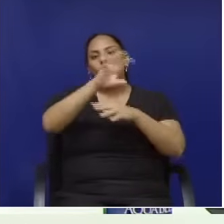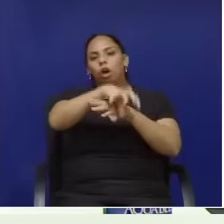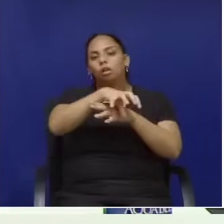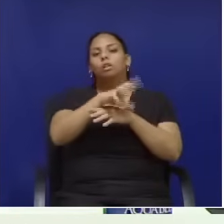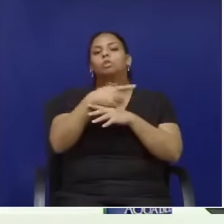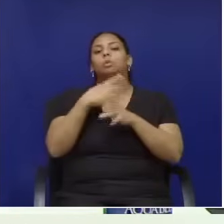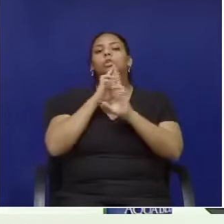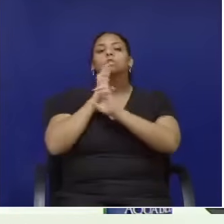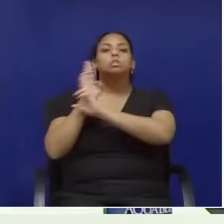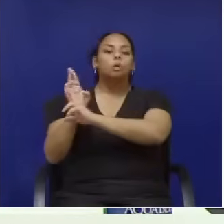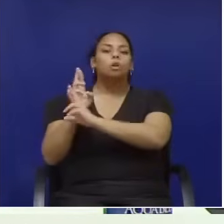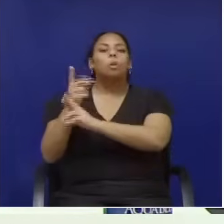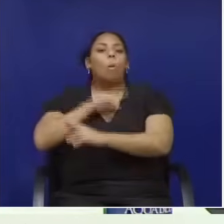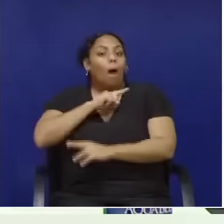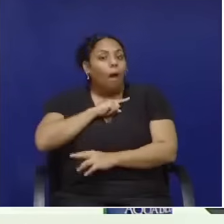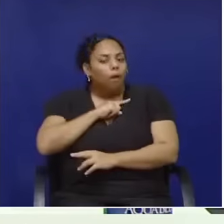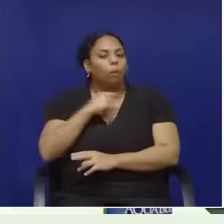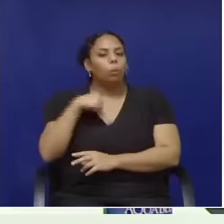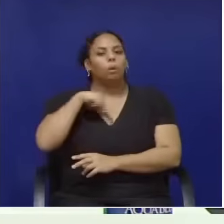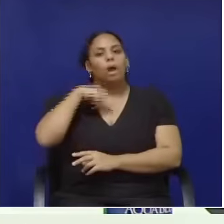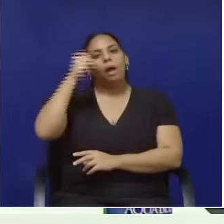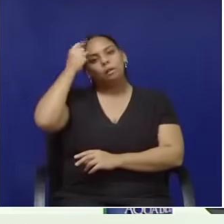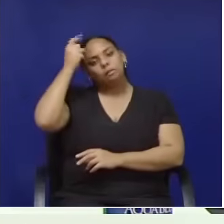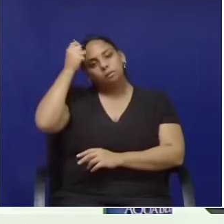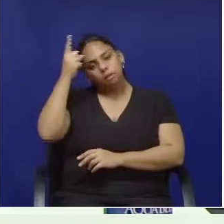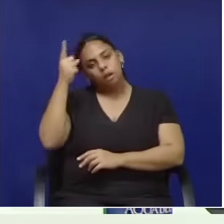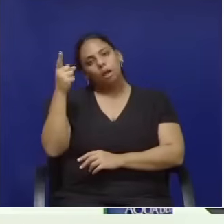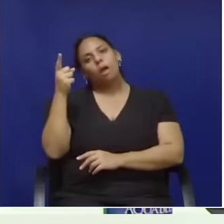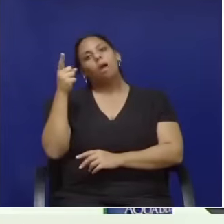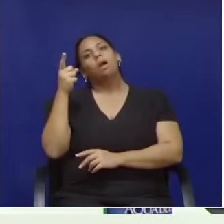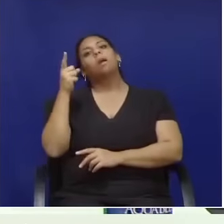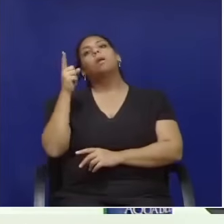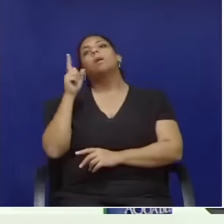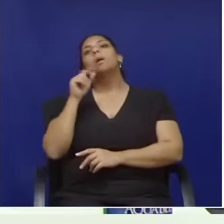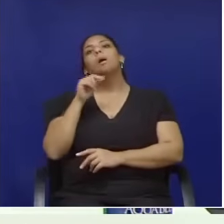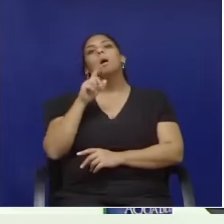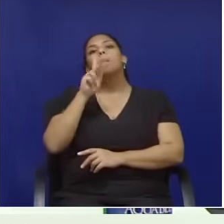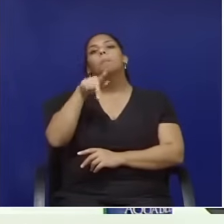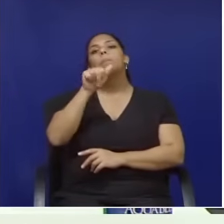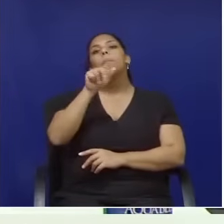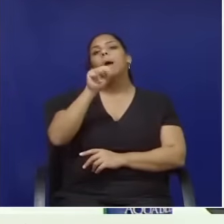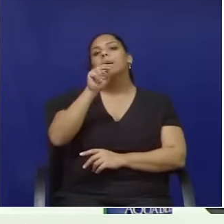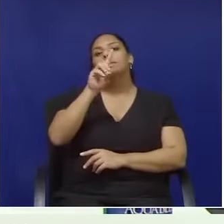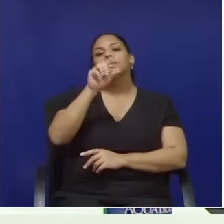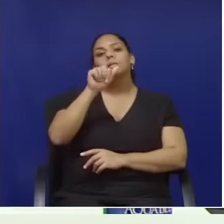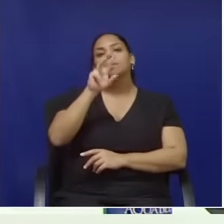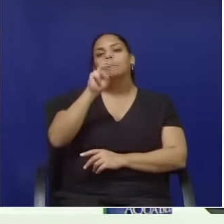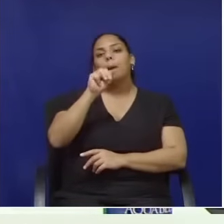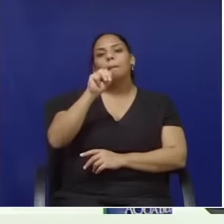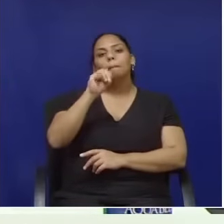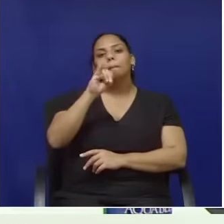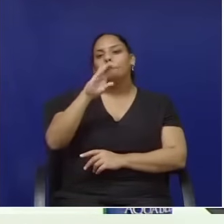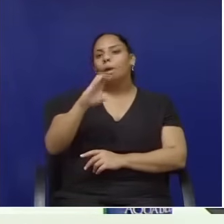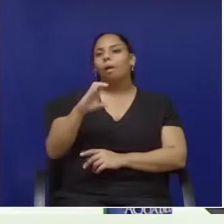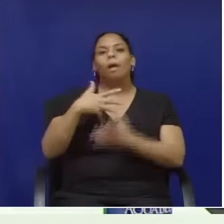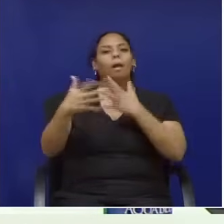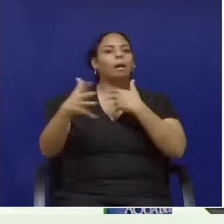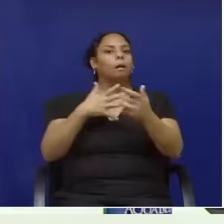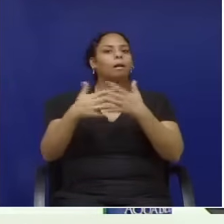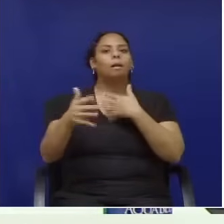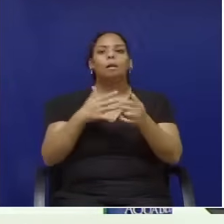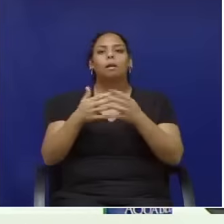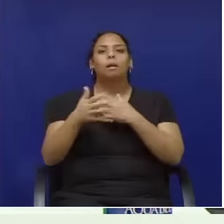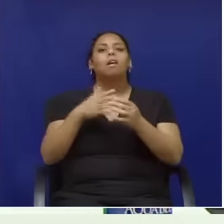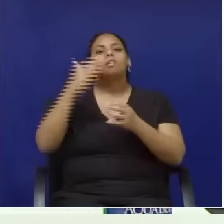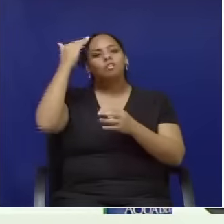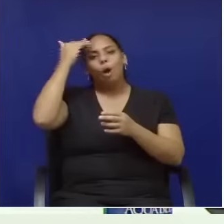we understand that pandemics knows no border. We have also, through the Renaissance Fund,